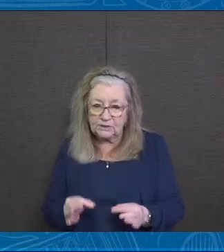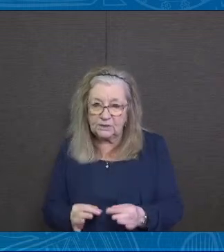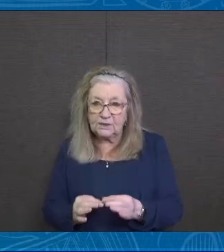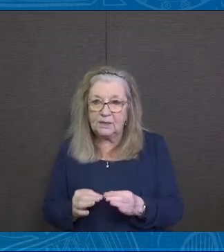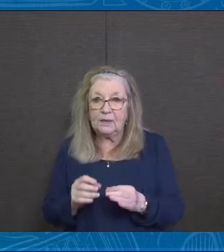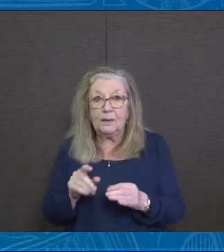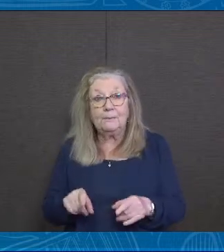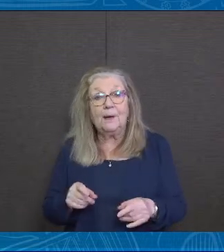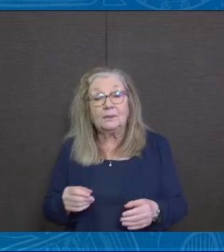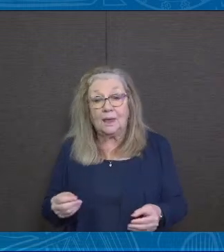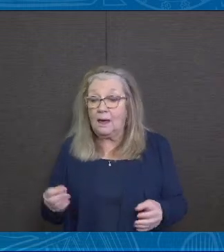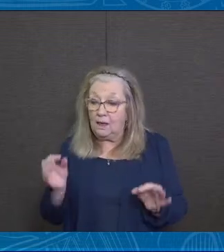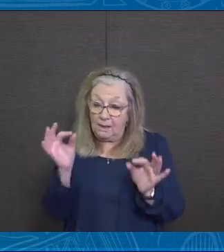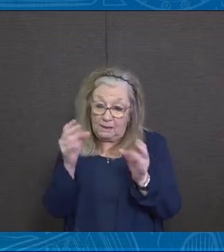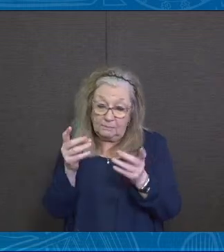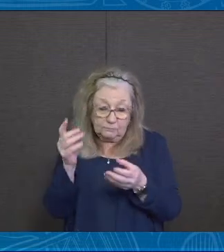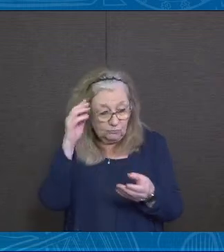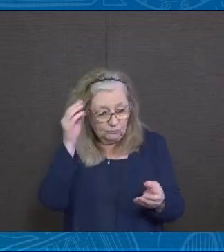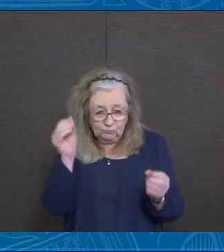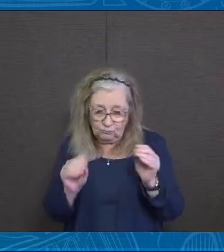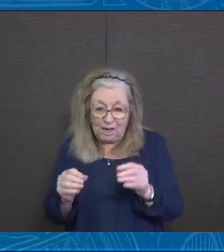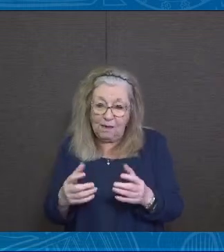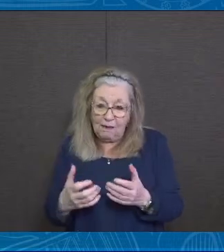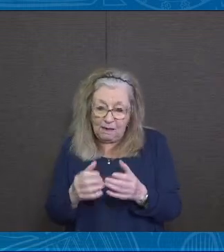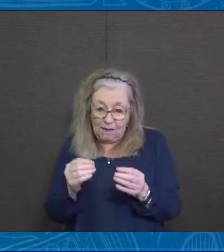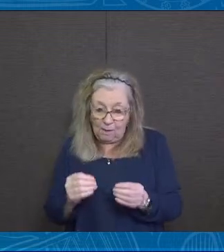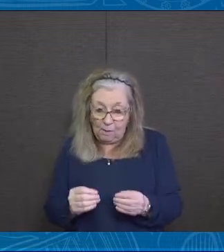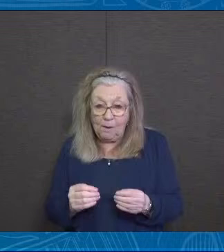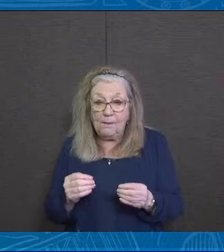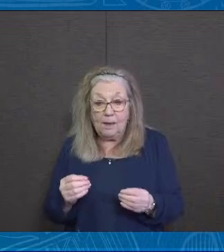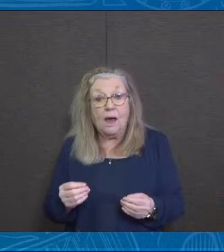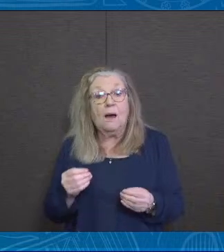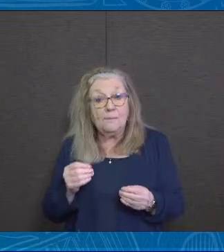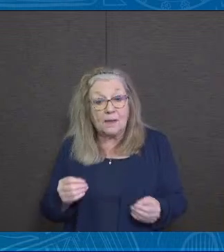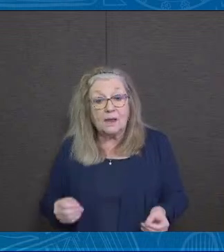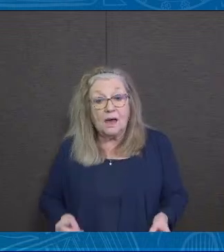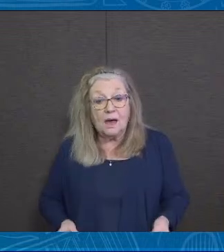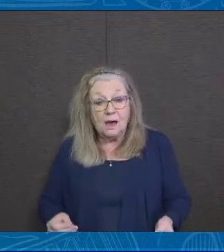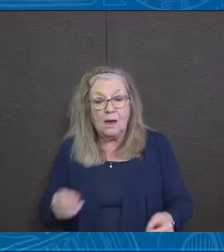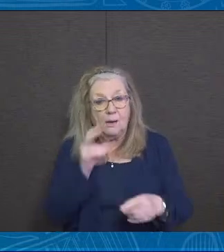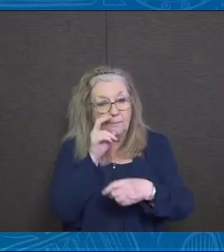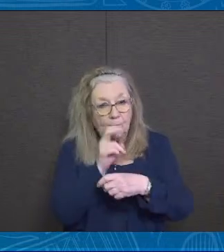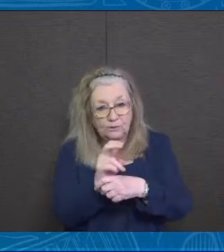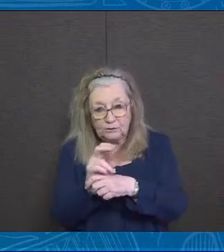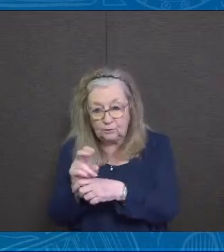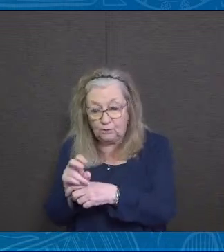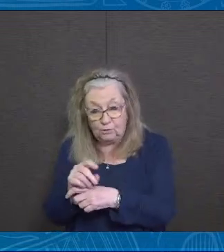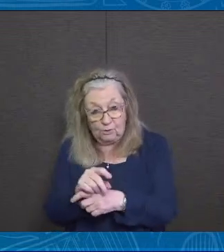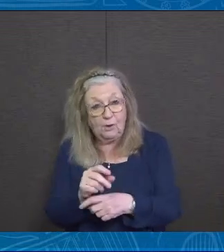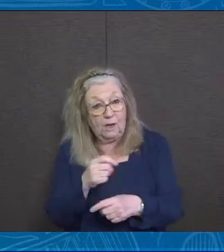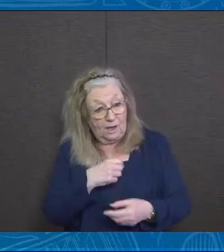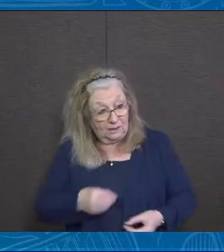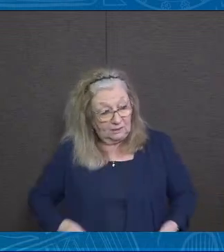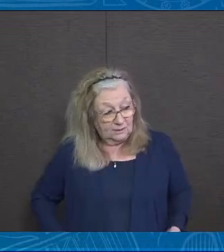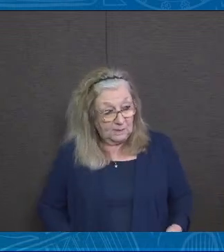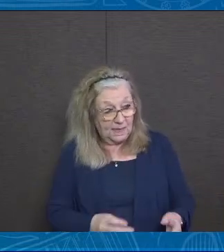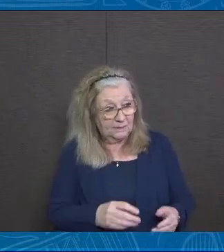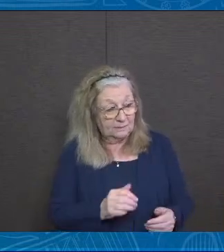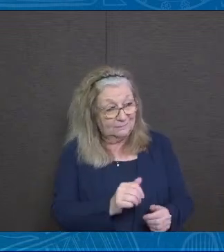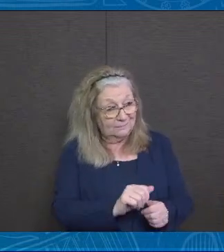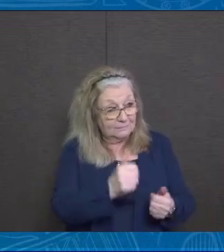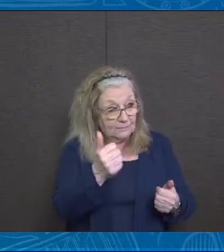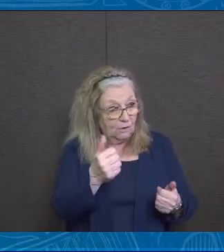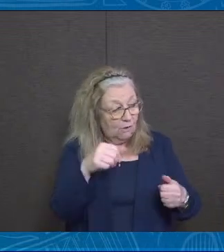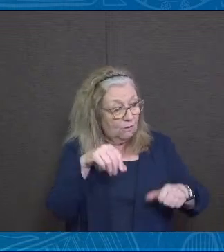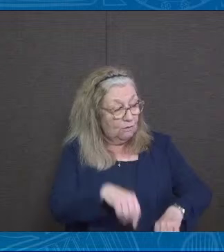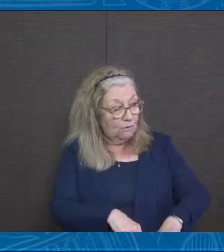actual budget monitoring and evaluation, and the link to the budget tagging. Then you can know if your budget has been effective and where you need to increase your investments